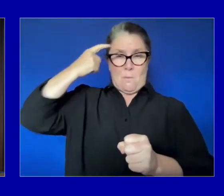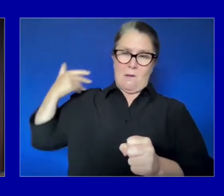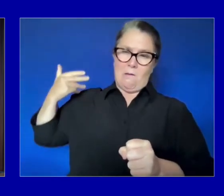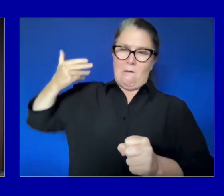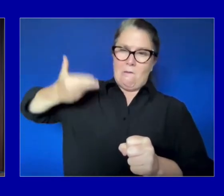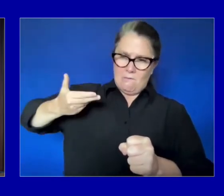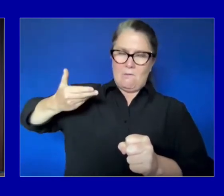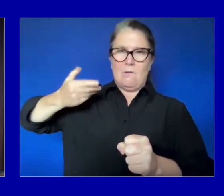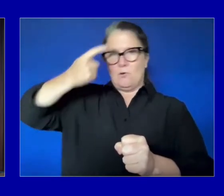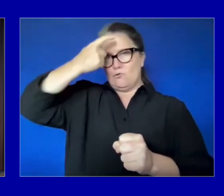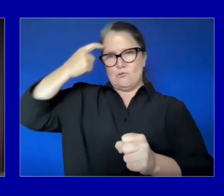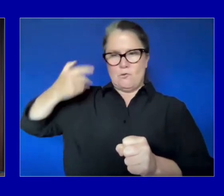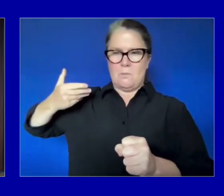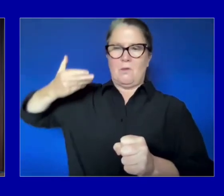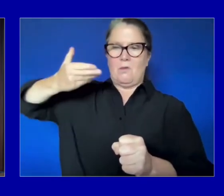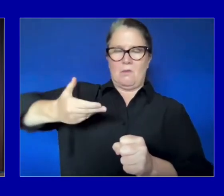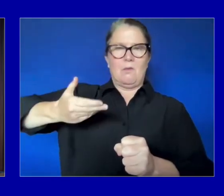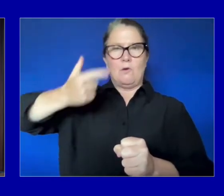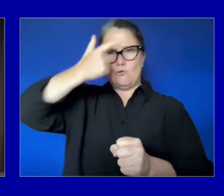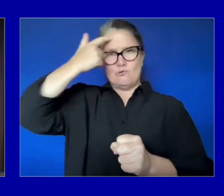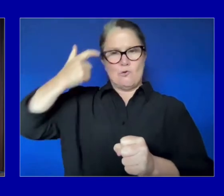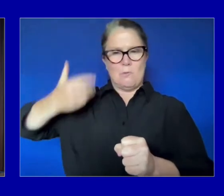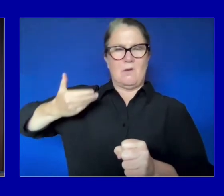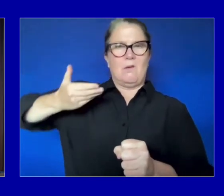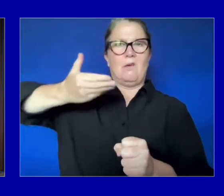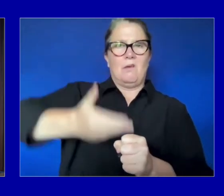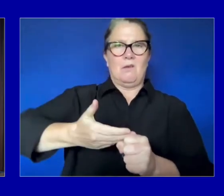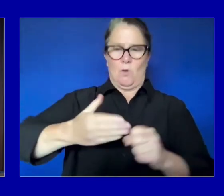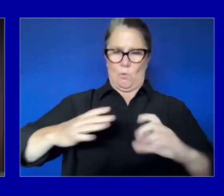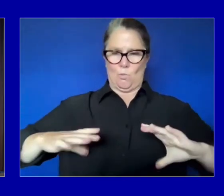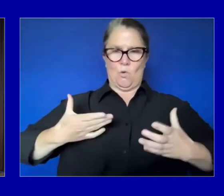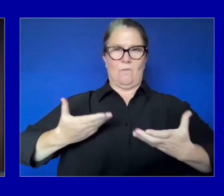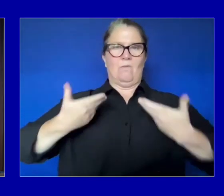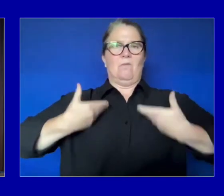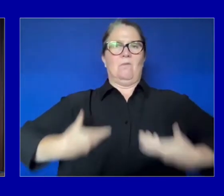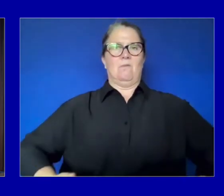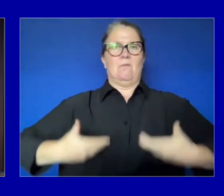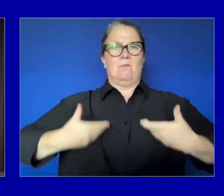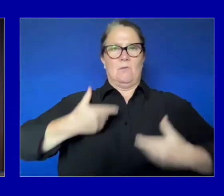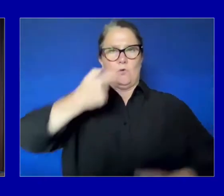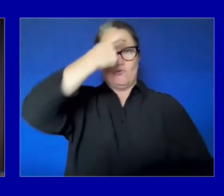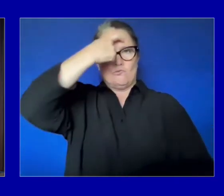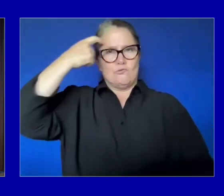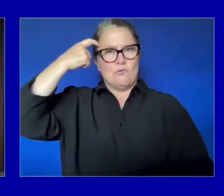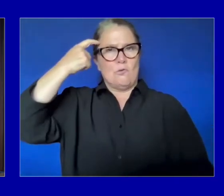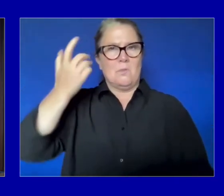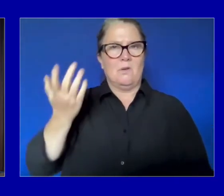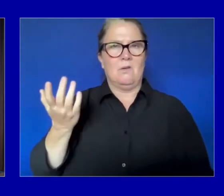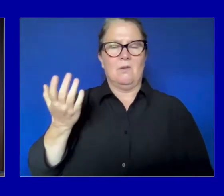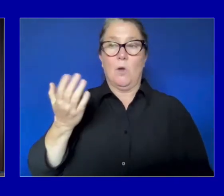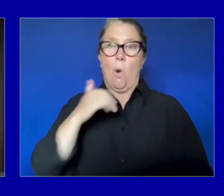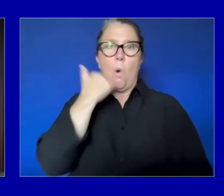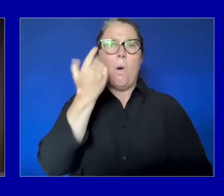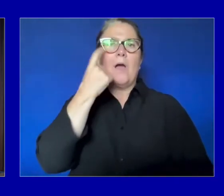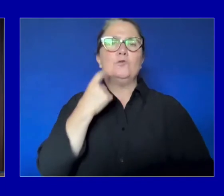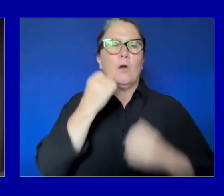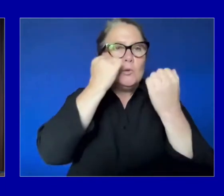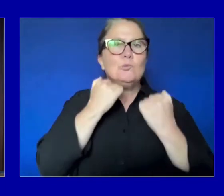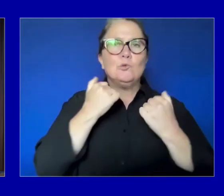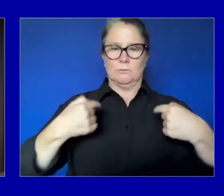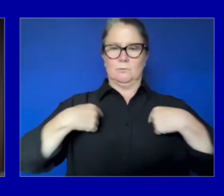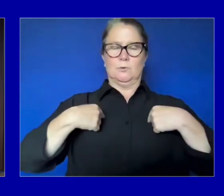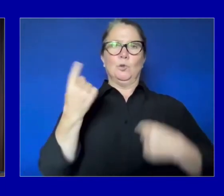we're always trying to, um, I guess, prove who we are. Um, and for me, it's a bit